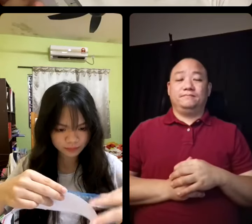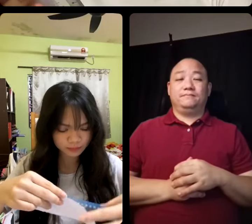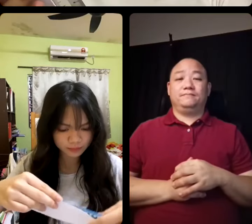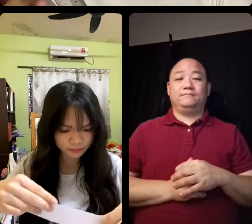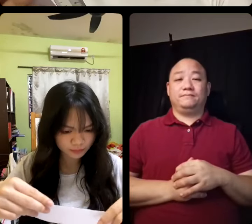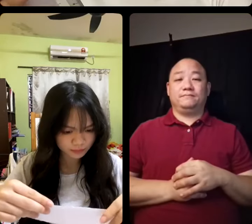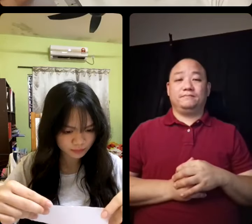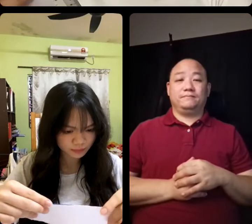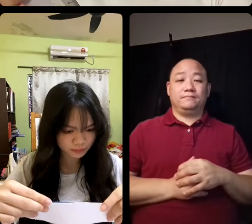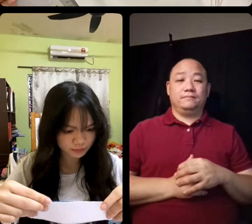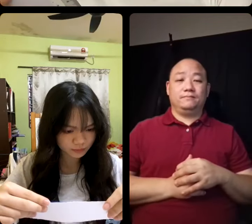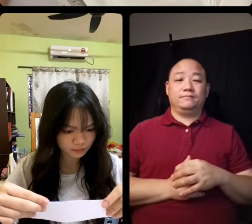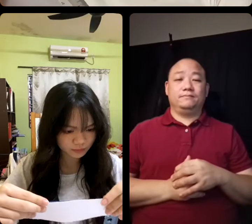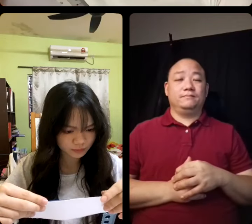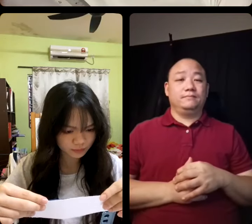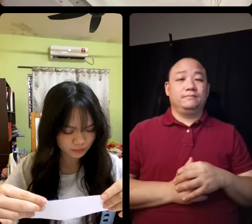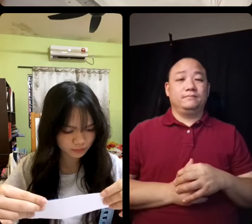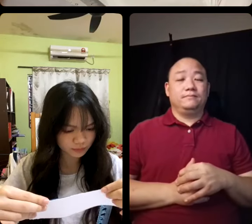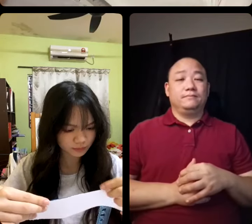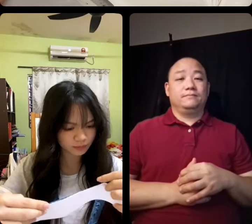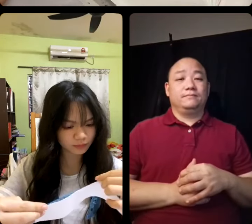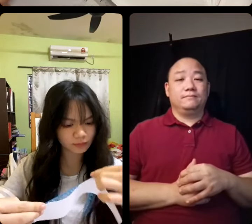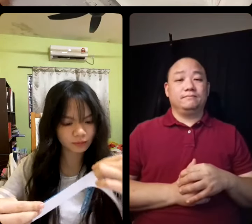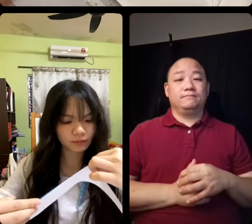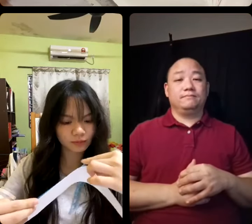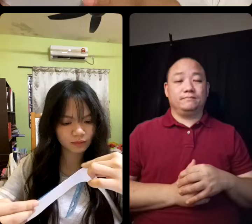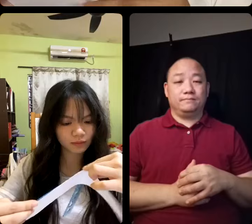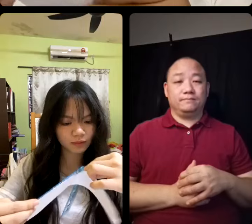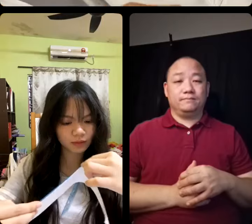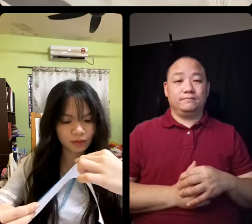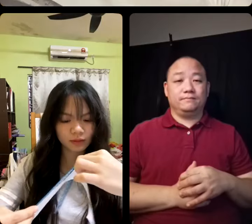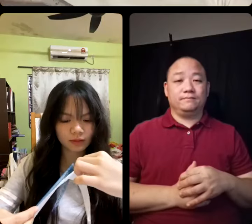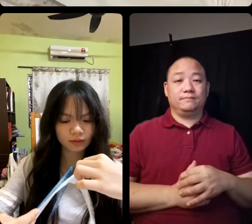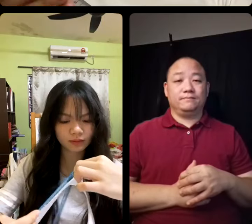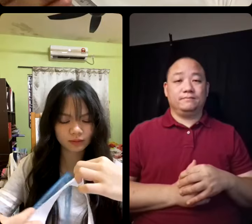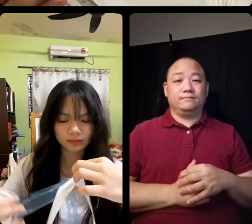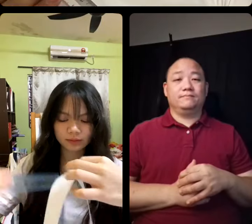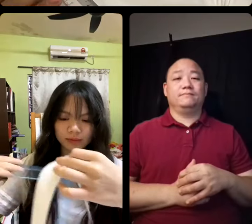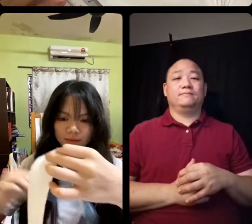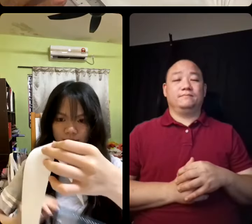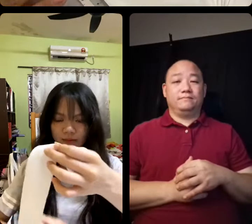60 over here already. Okay, 60.